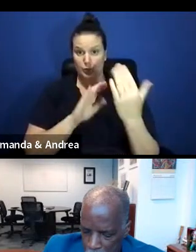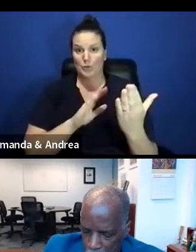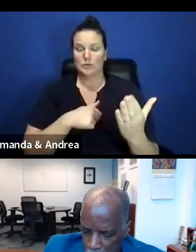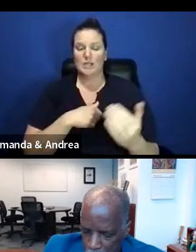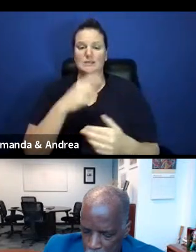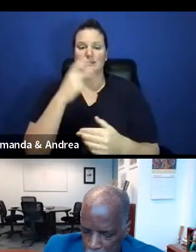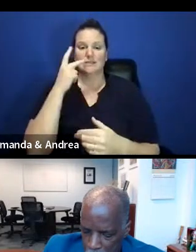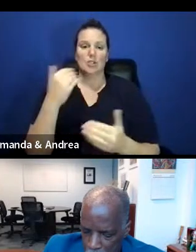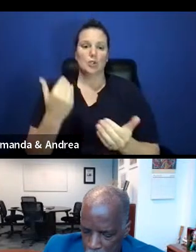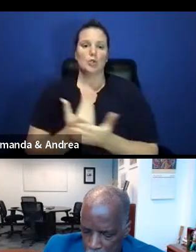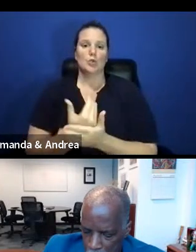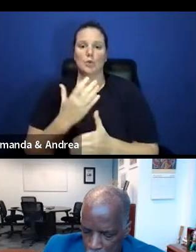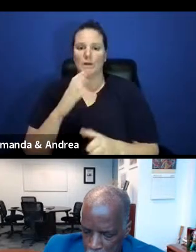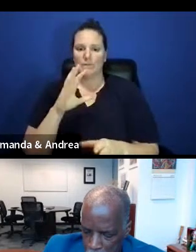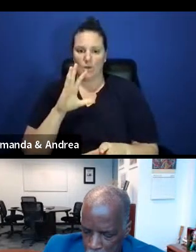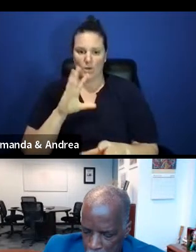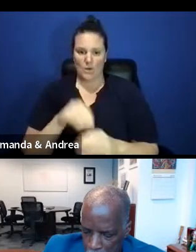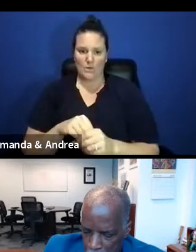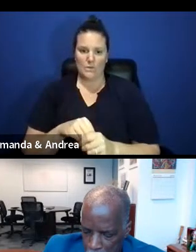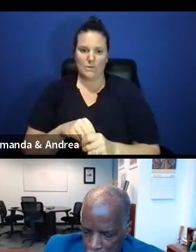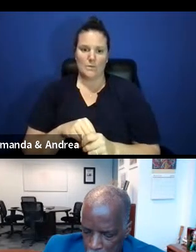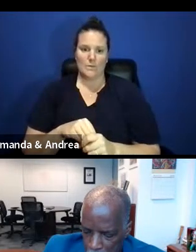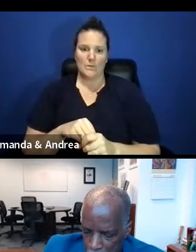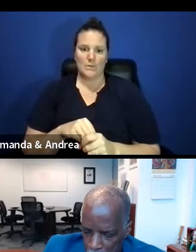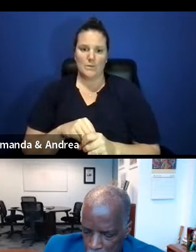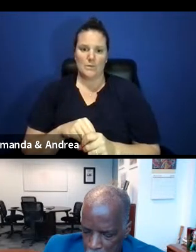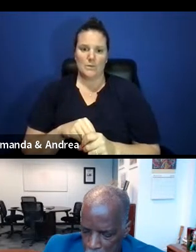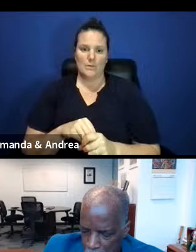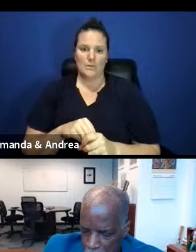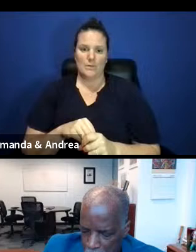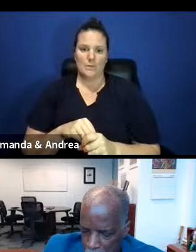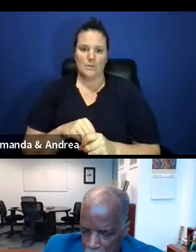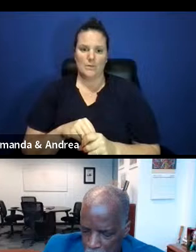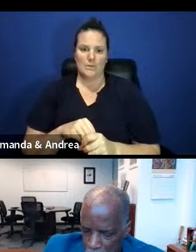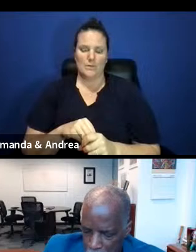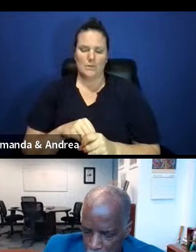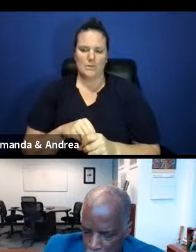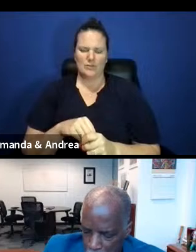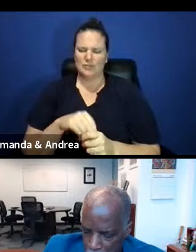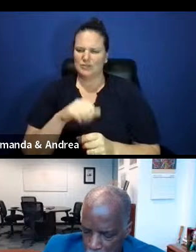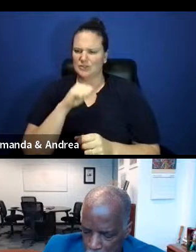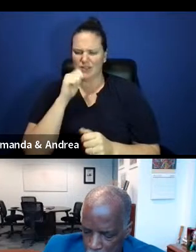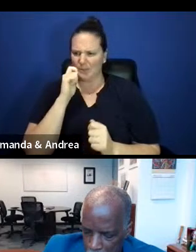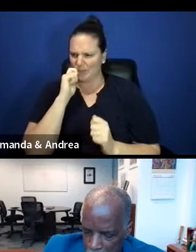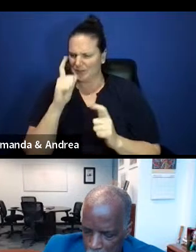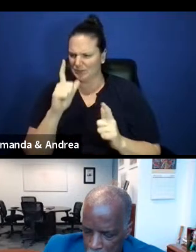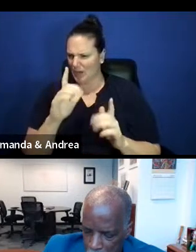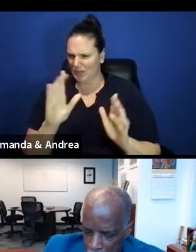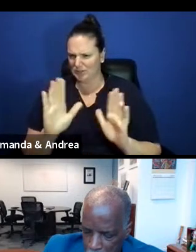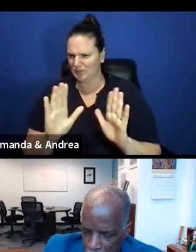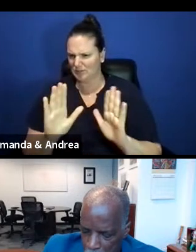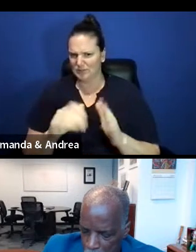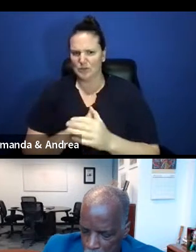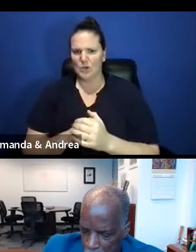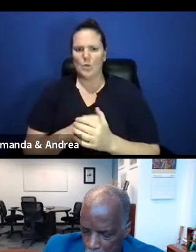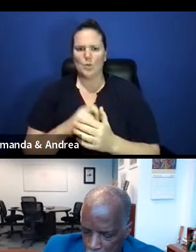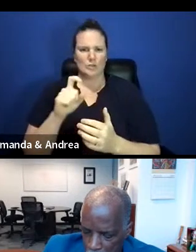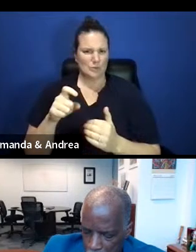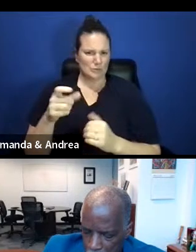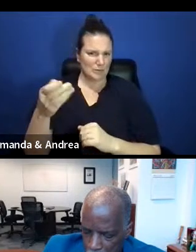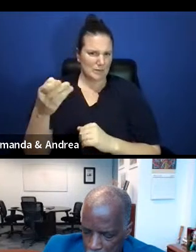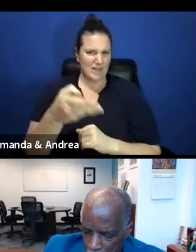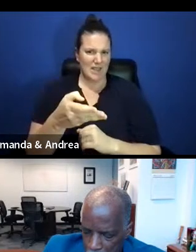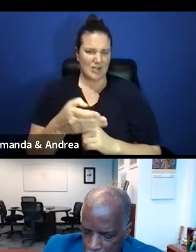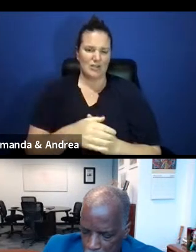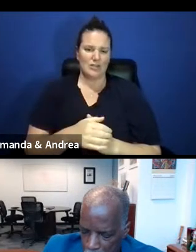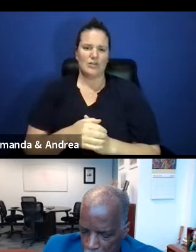see a new involvement, and it should never be a surprise. It just, we're supposed to be there, and